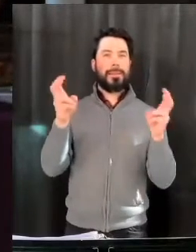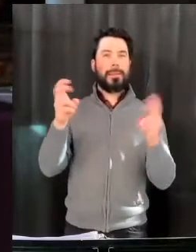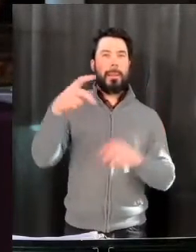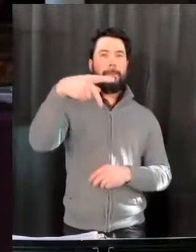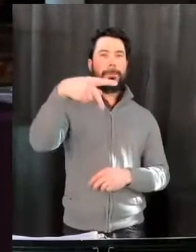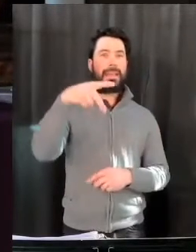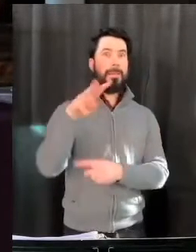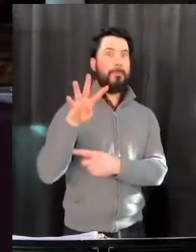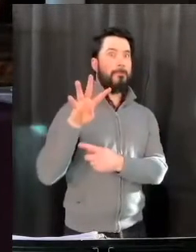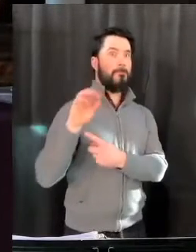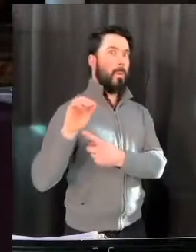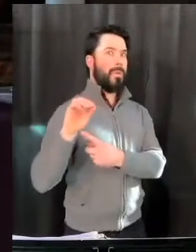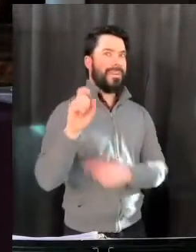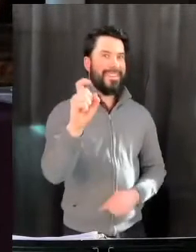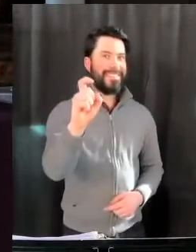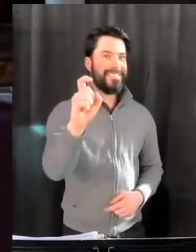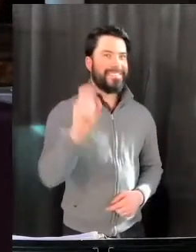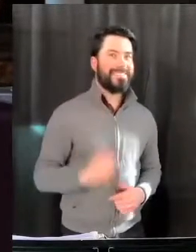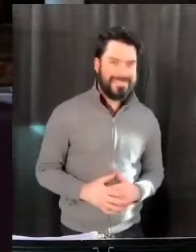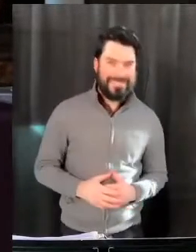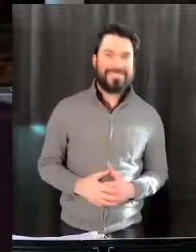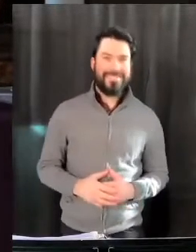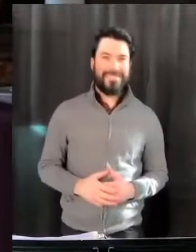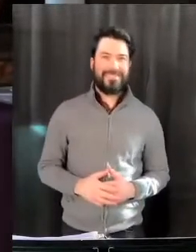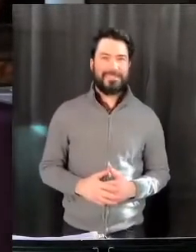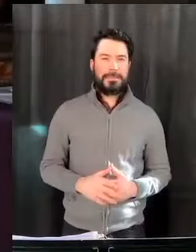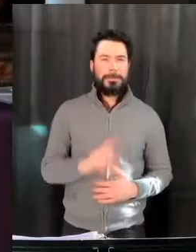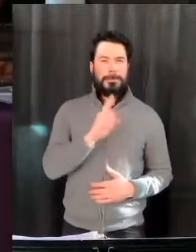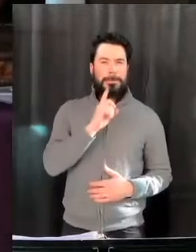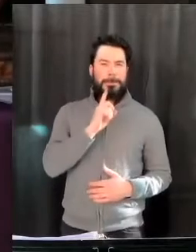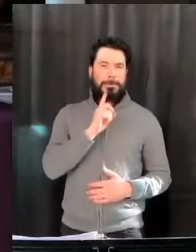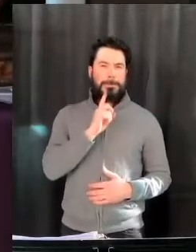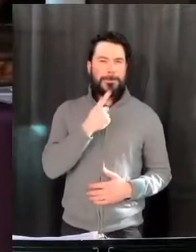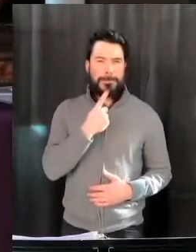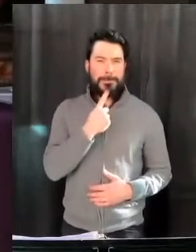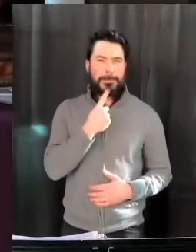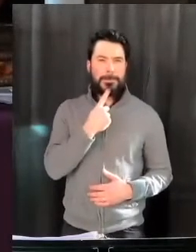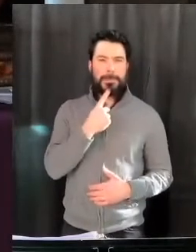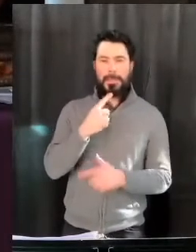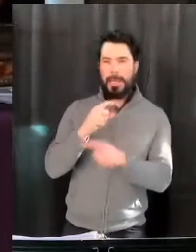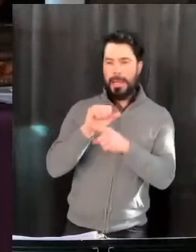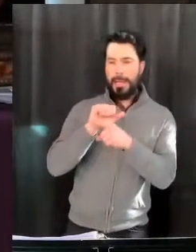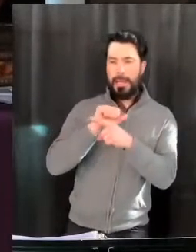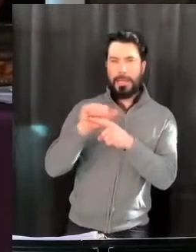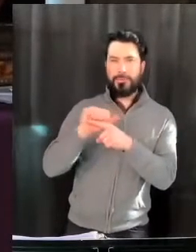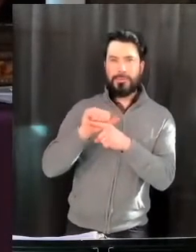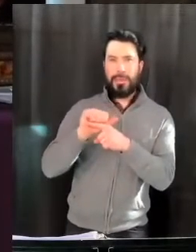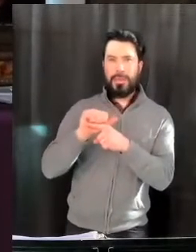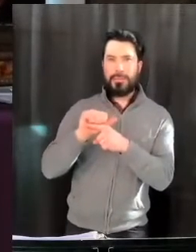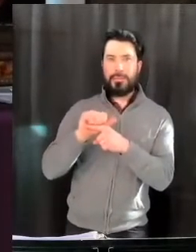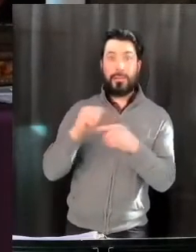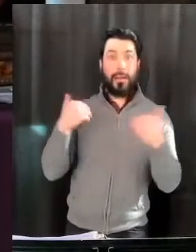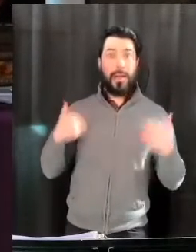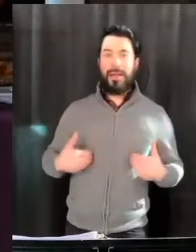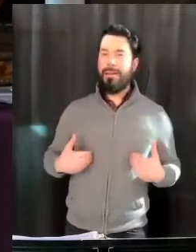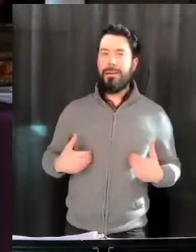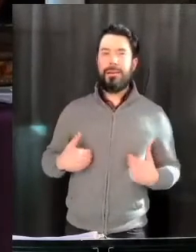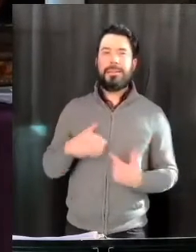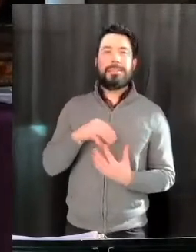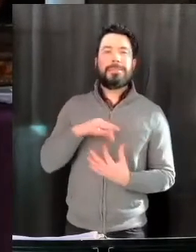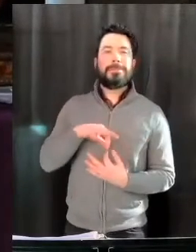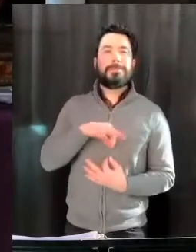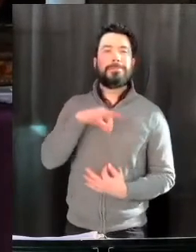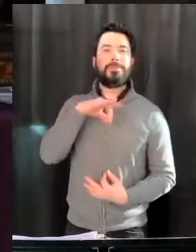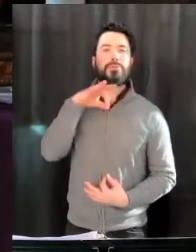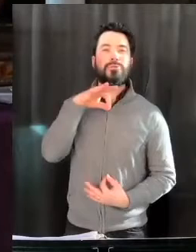P40X, which is an intense exercise in spiritual